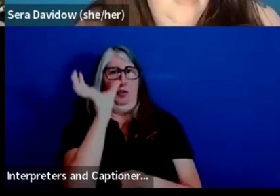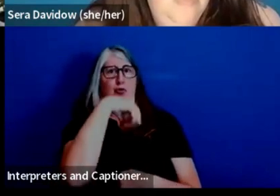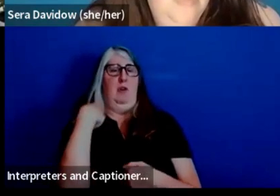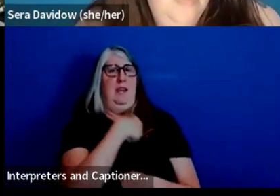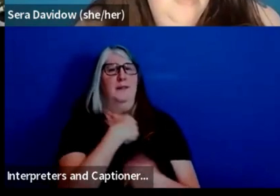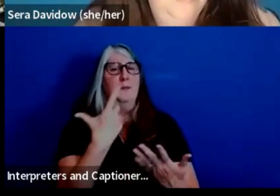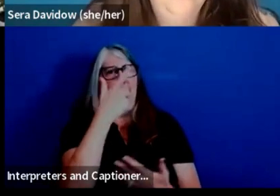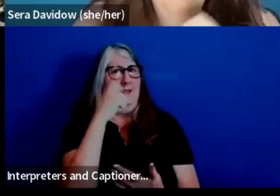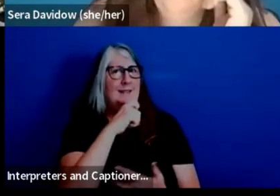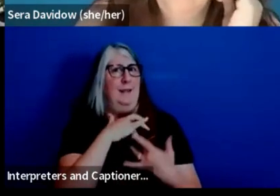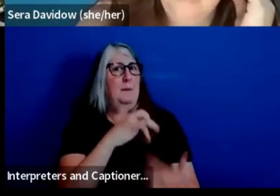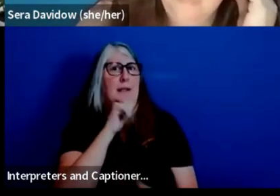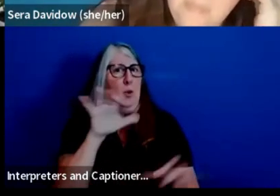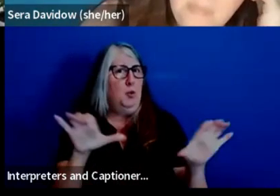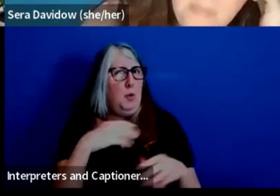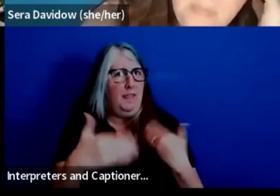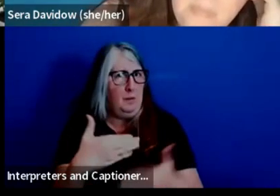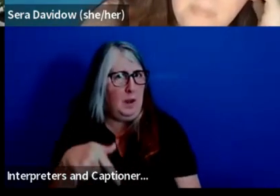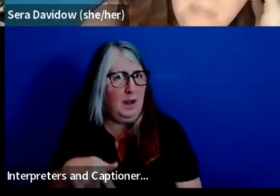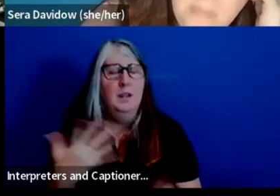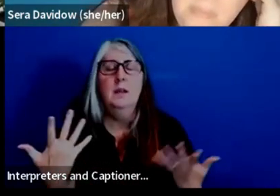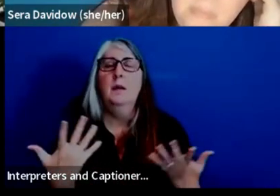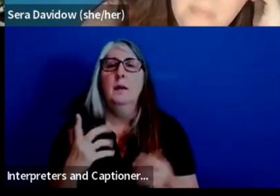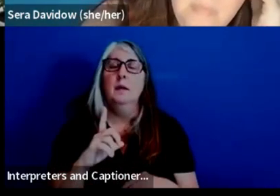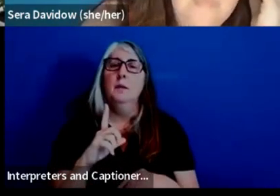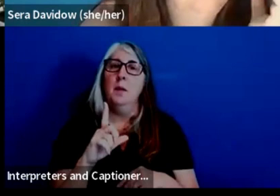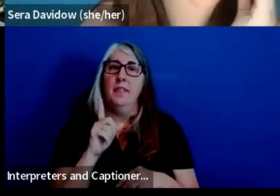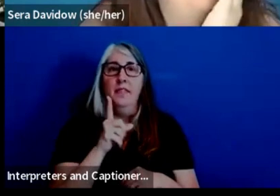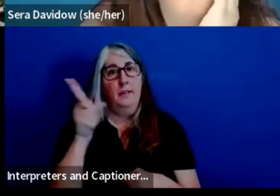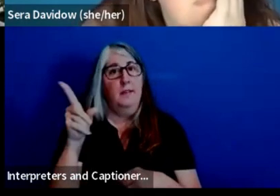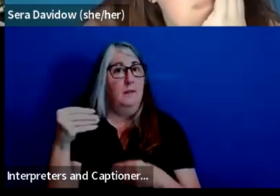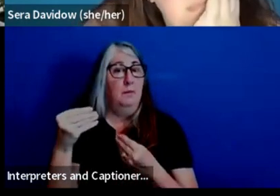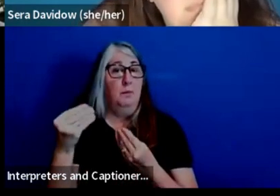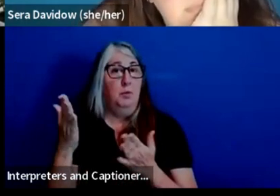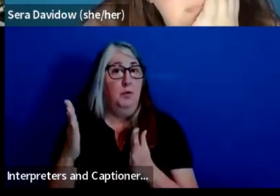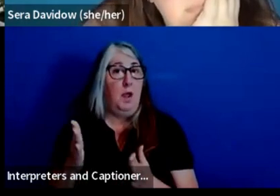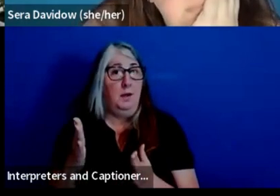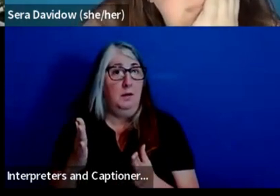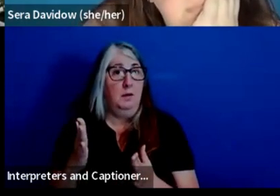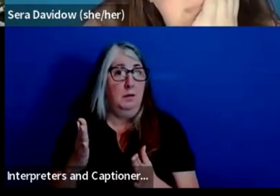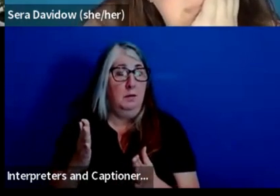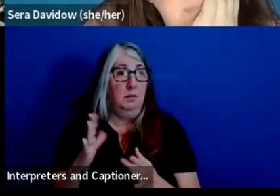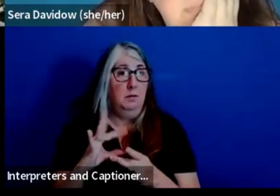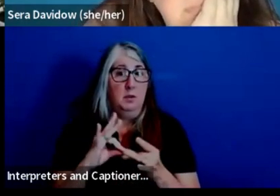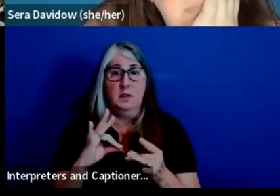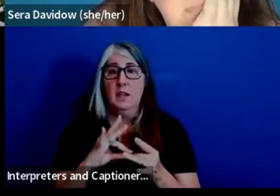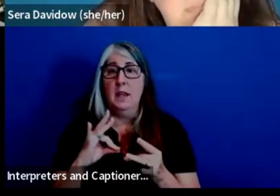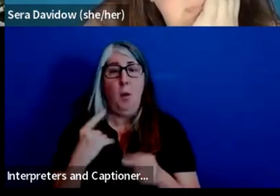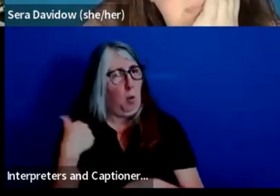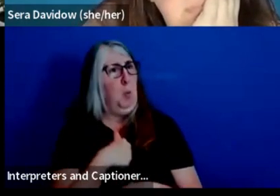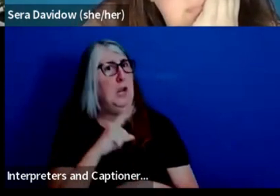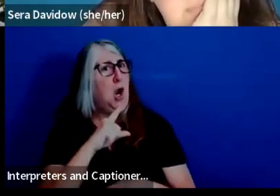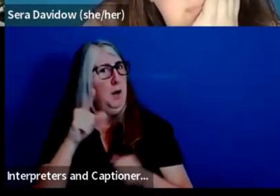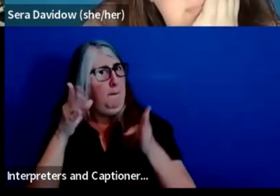were rarely done. But yet this provider would have had no problem saying that they were very person-centered. And